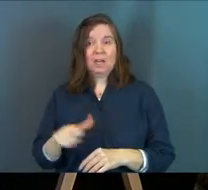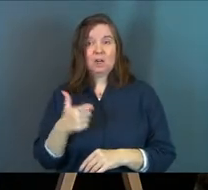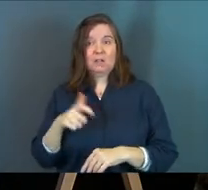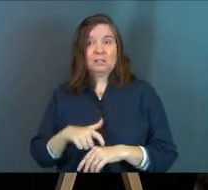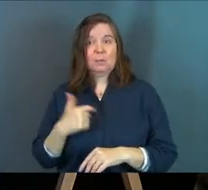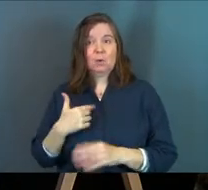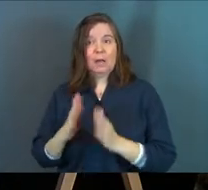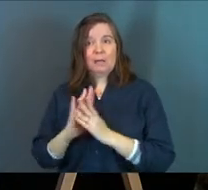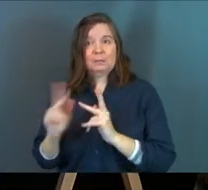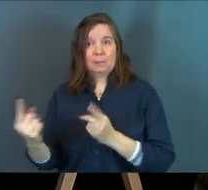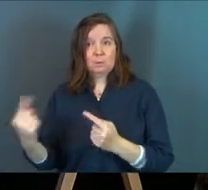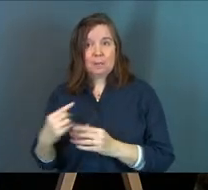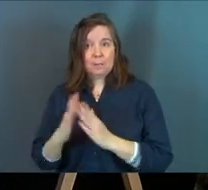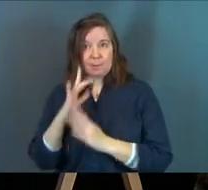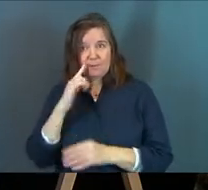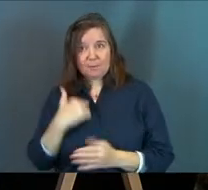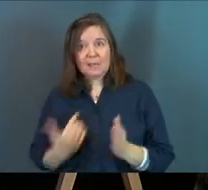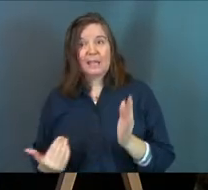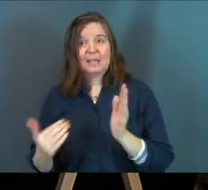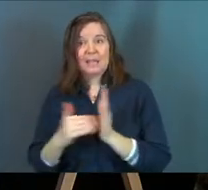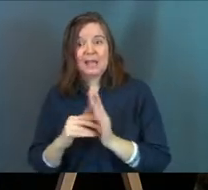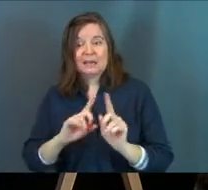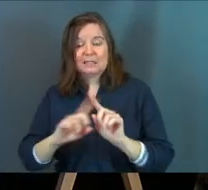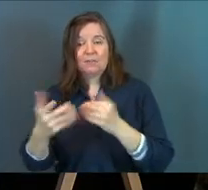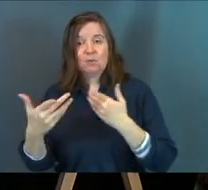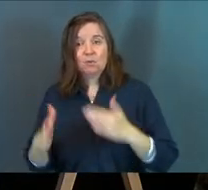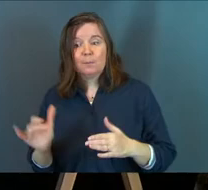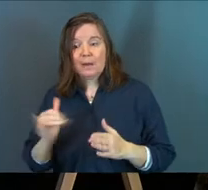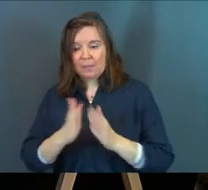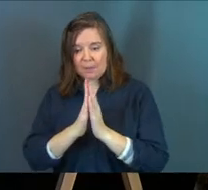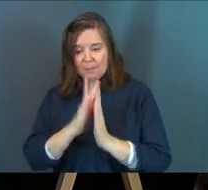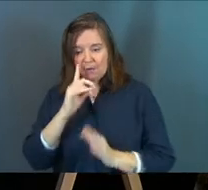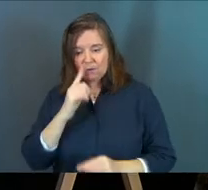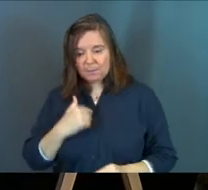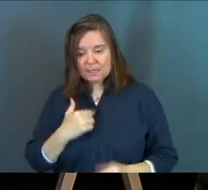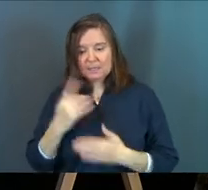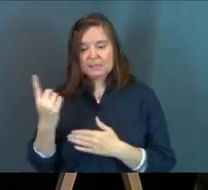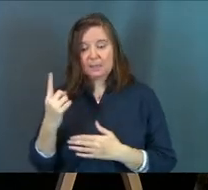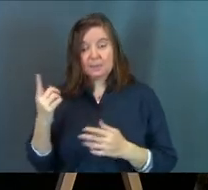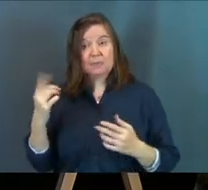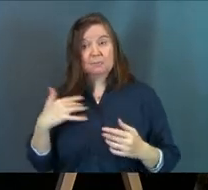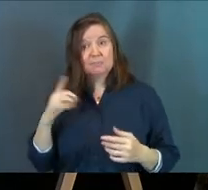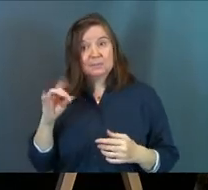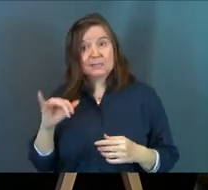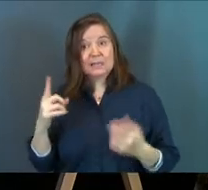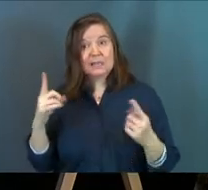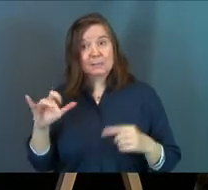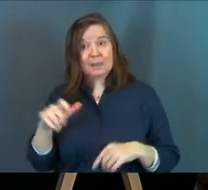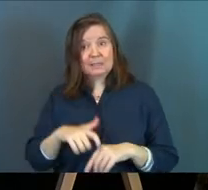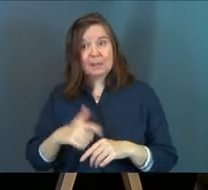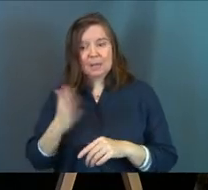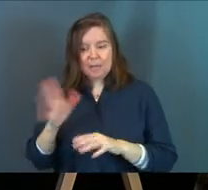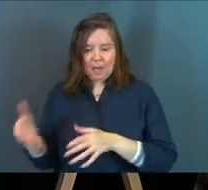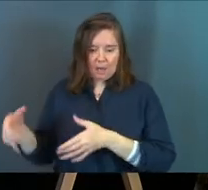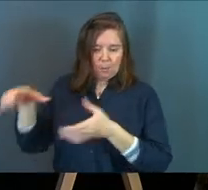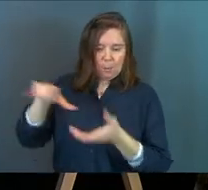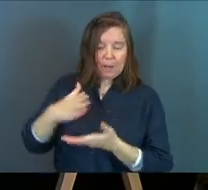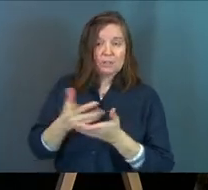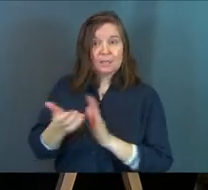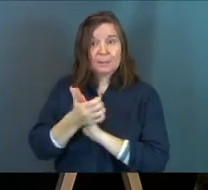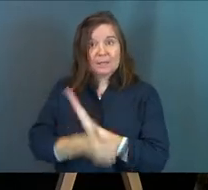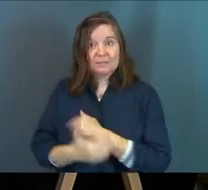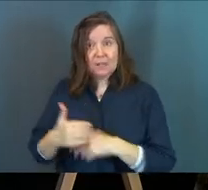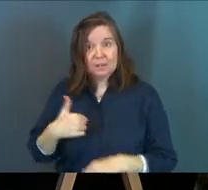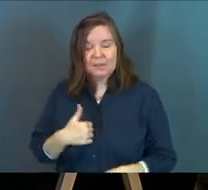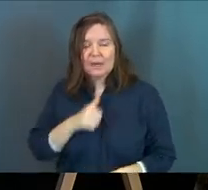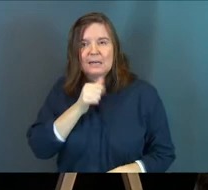another time where I asked some people to come and pray for me again in a different room. And as they prayed for me, something did happen that time. And God poured out some gifts on me.